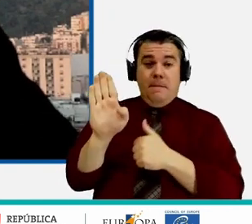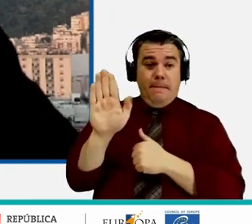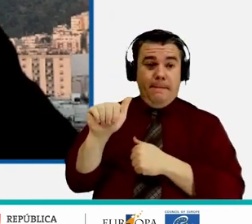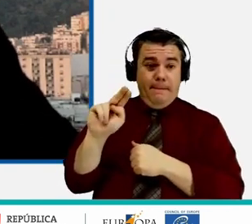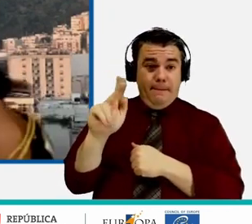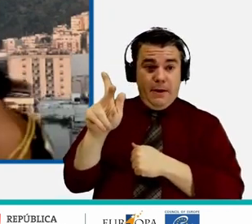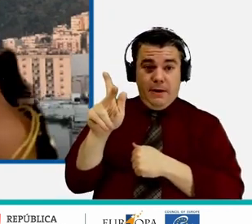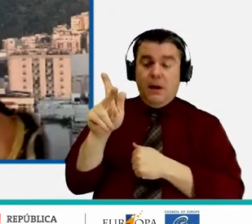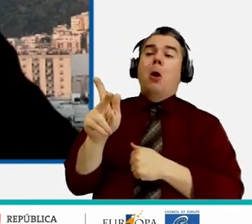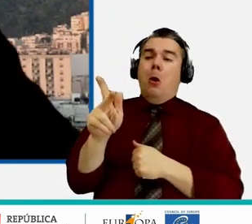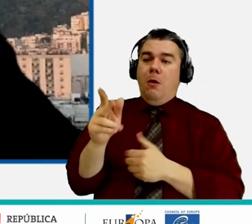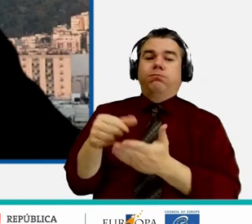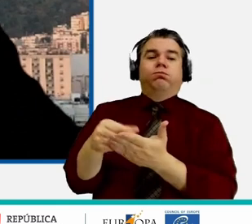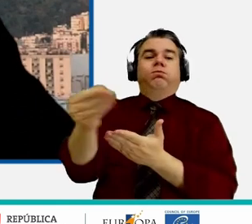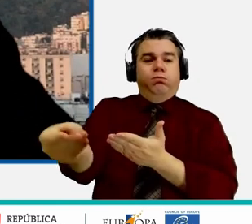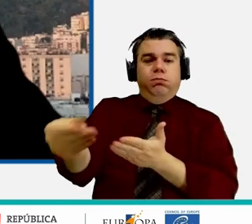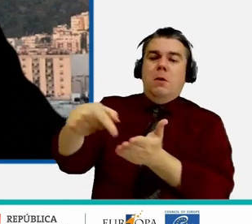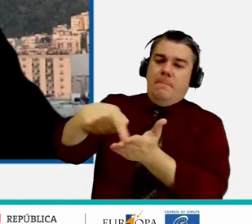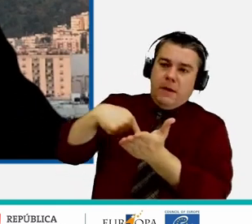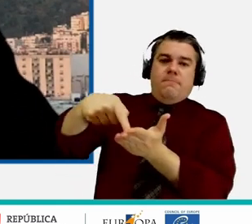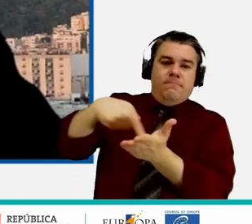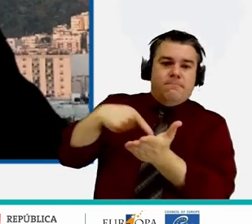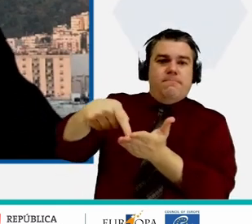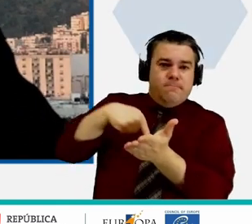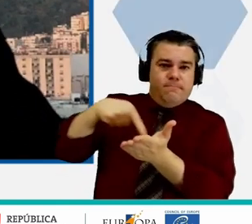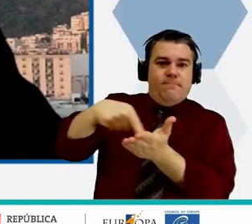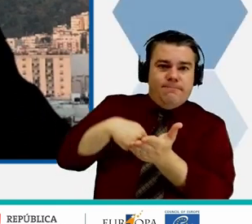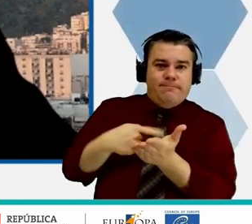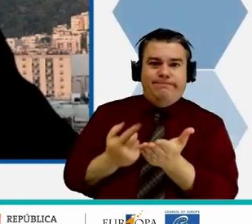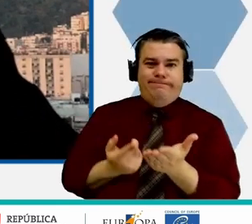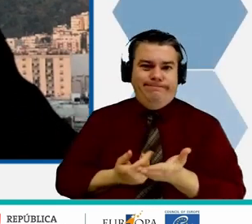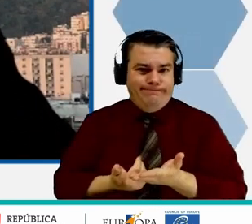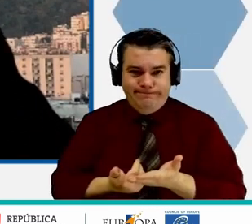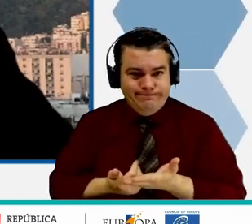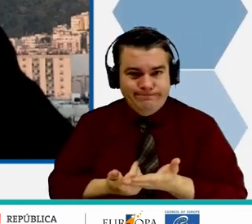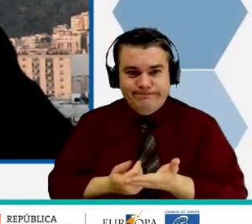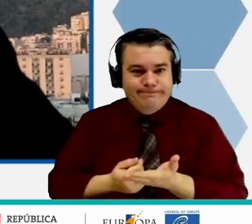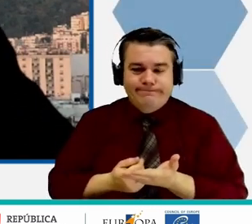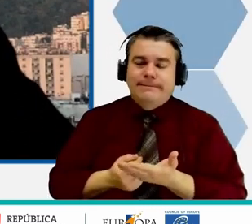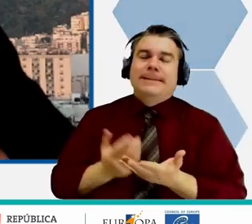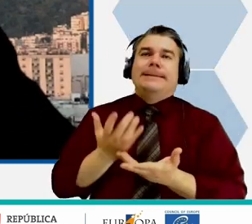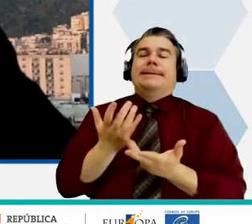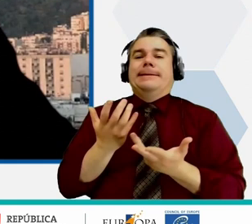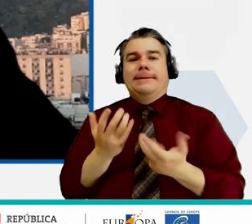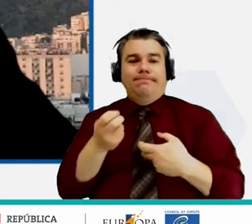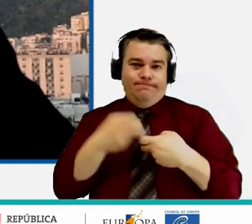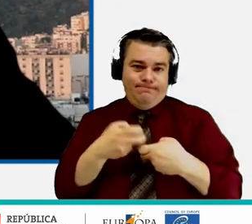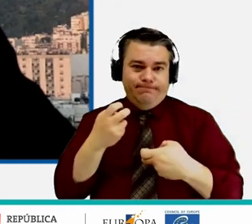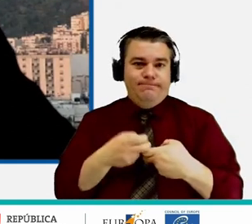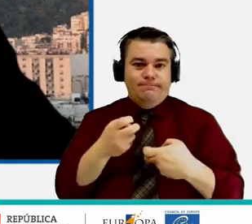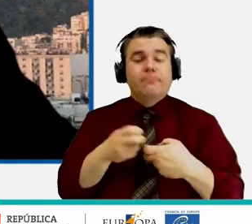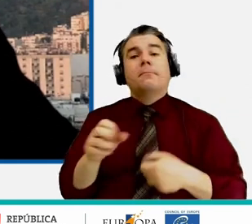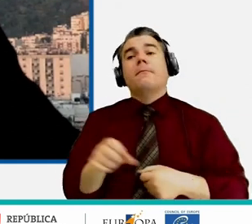creditworthy international capital market. And this, of course, poses some difficulties. There is also, of course, the lack